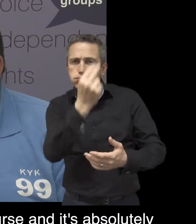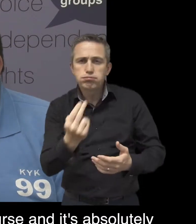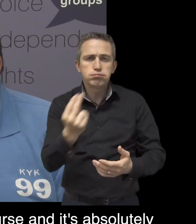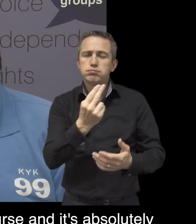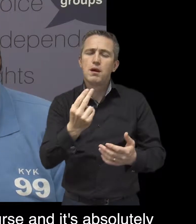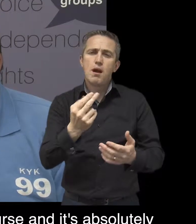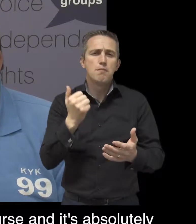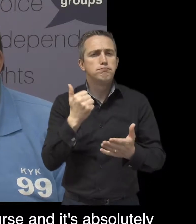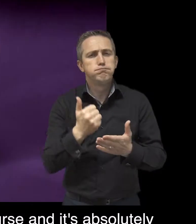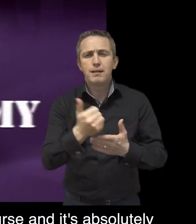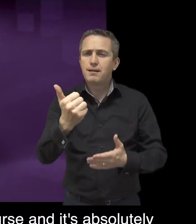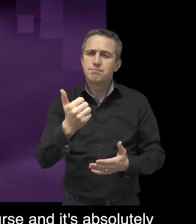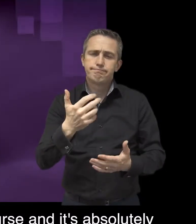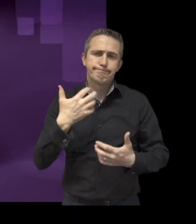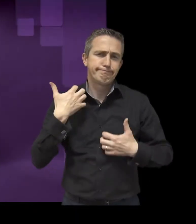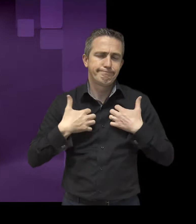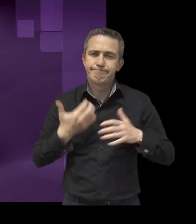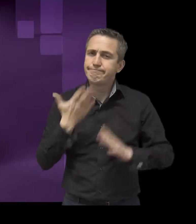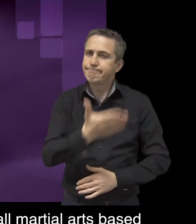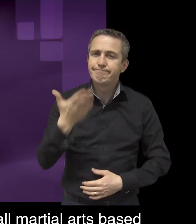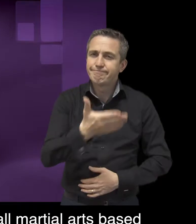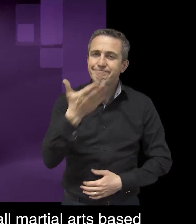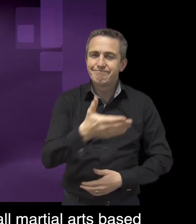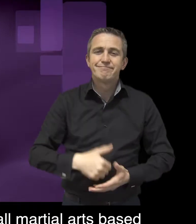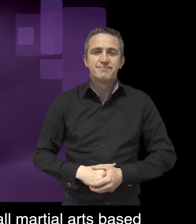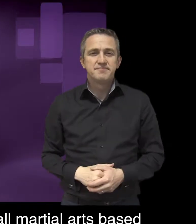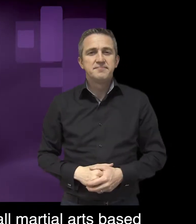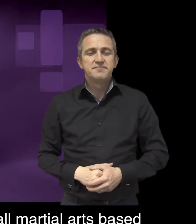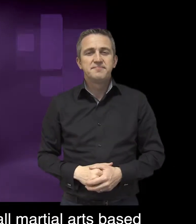I love going there. I must have been